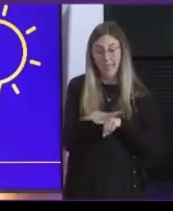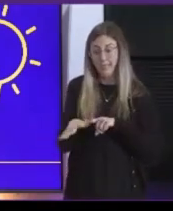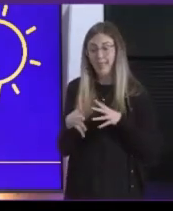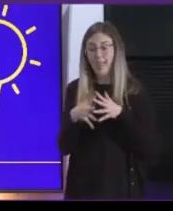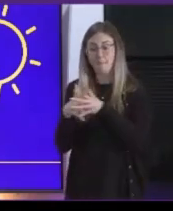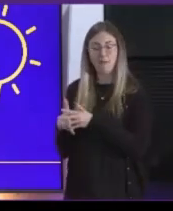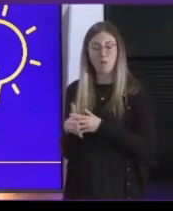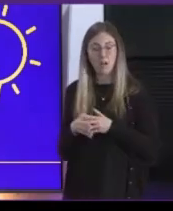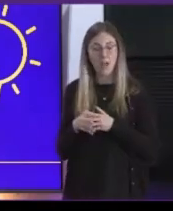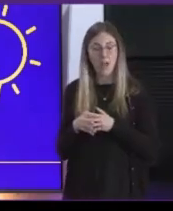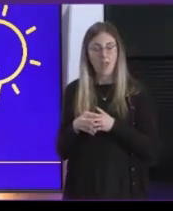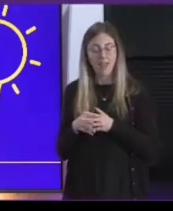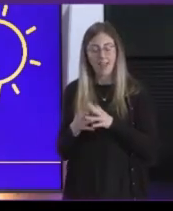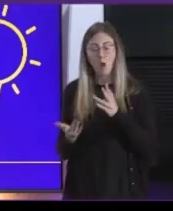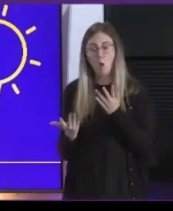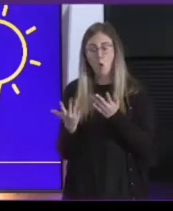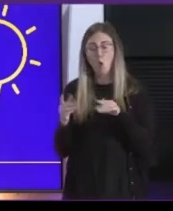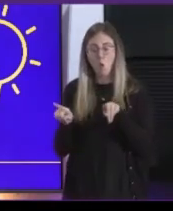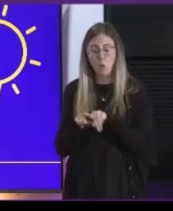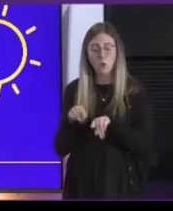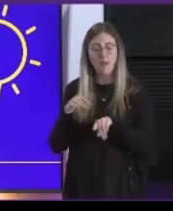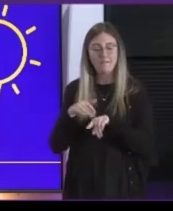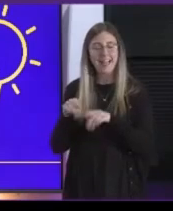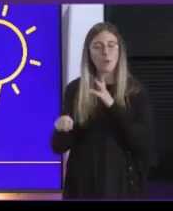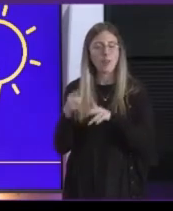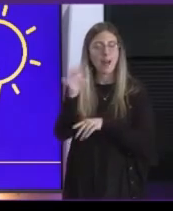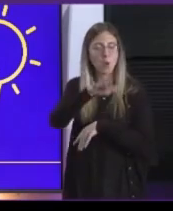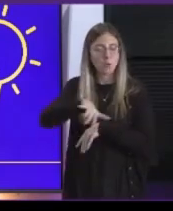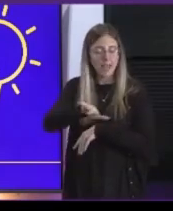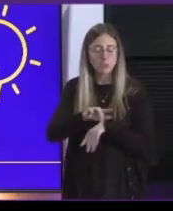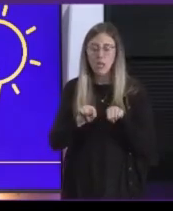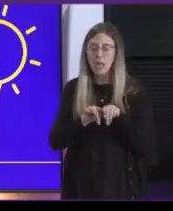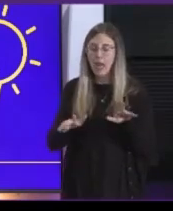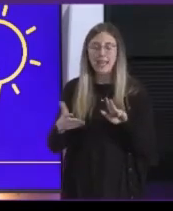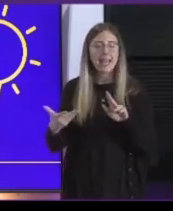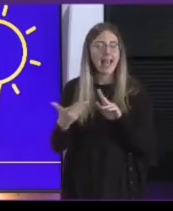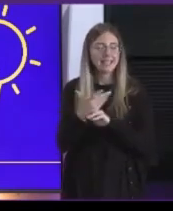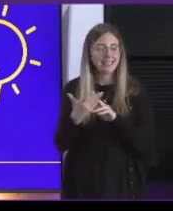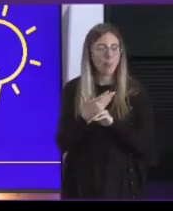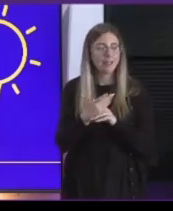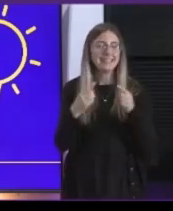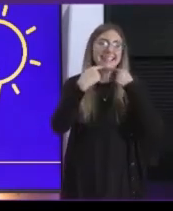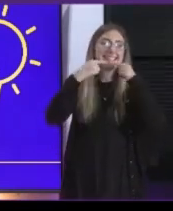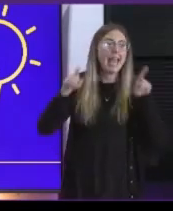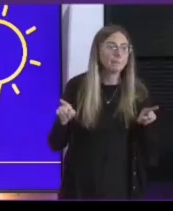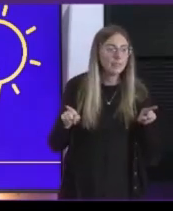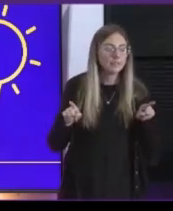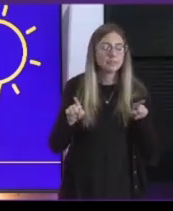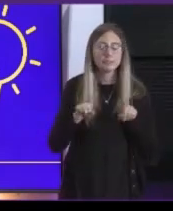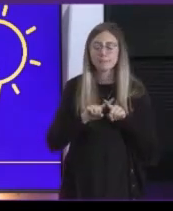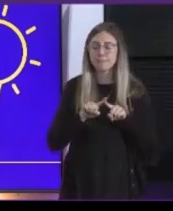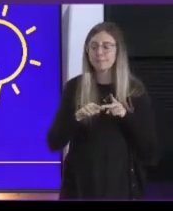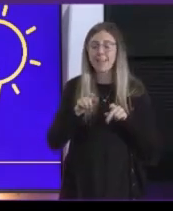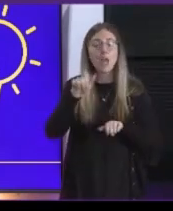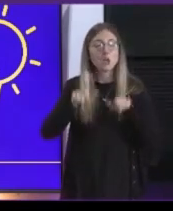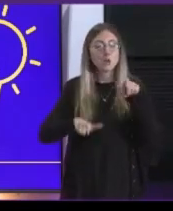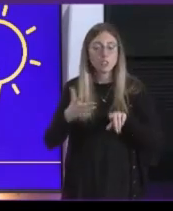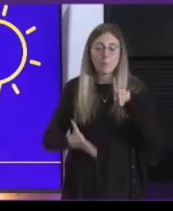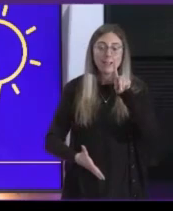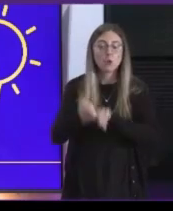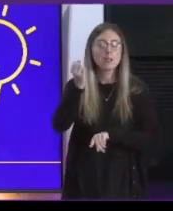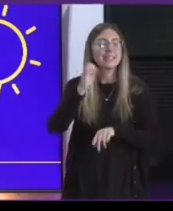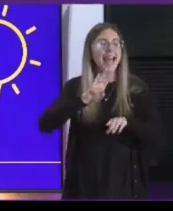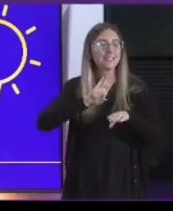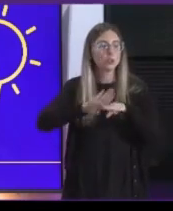also affected our other locations. Things like developing an accessibility statement, developing customer success